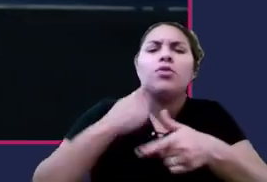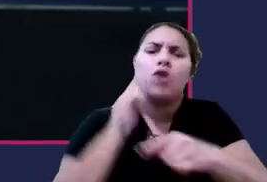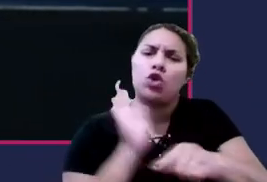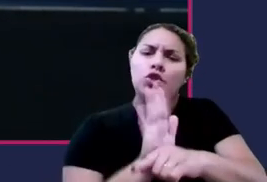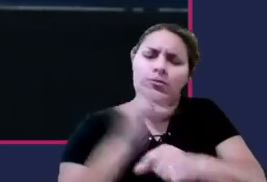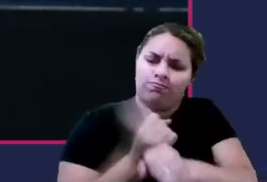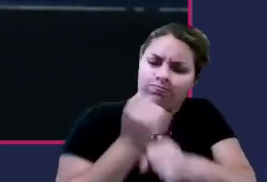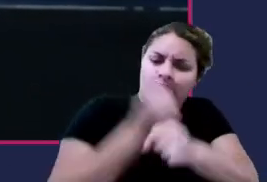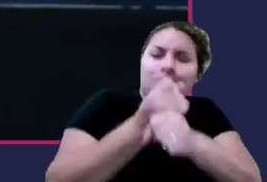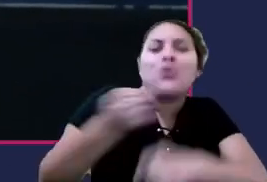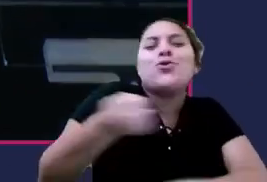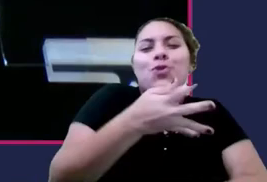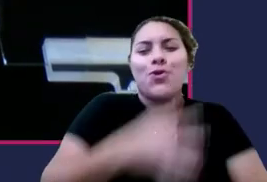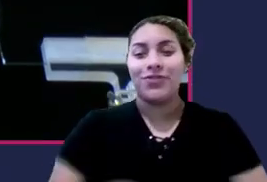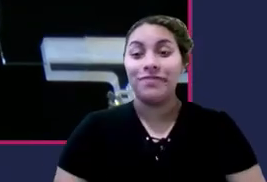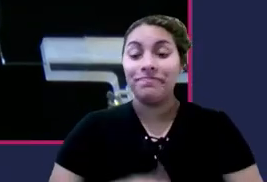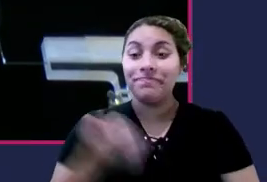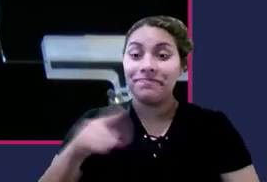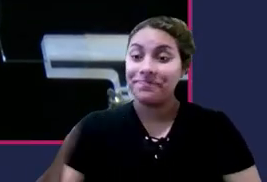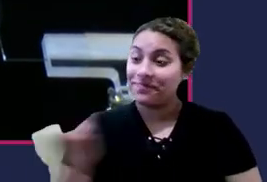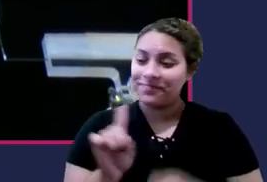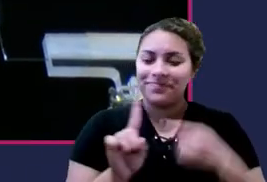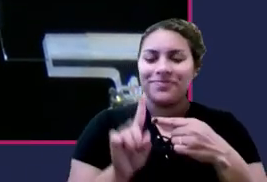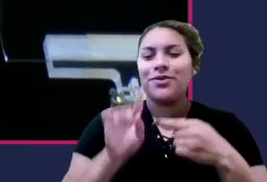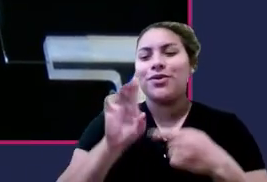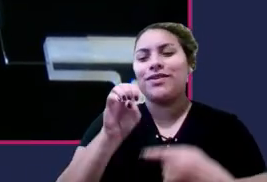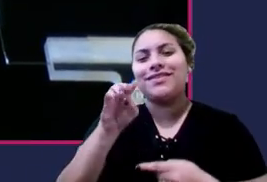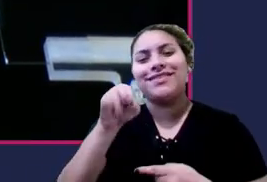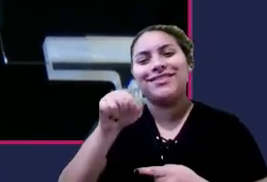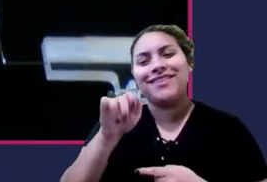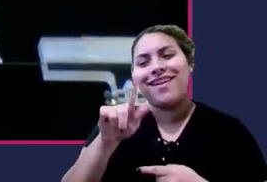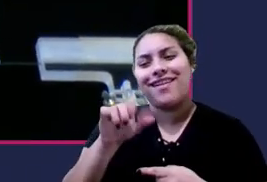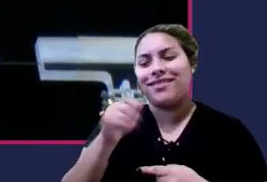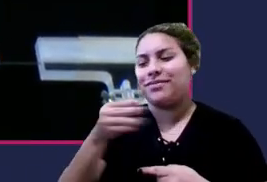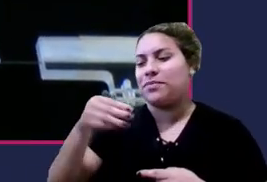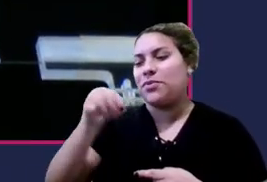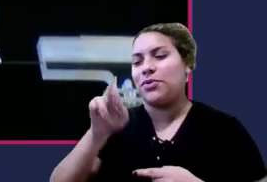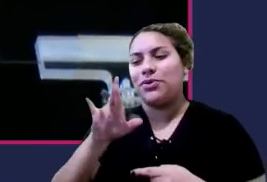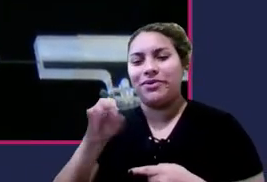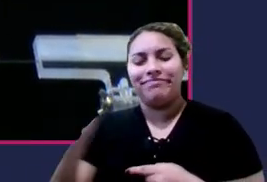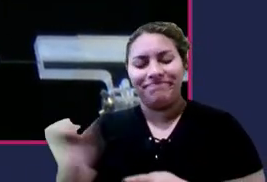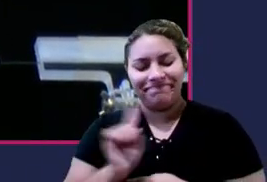with you for as long as it takes to rebuild. Rosângela Moro?